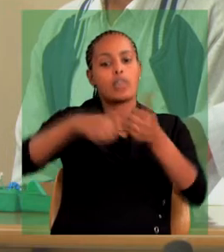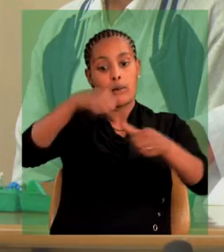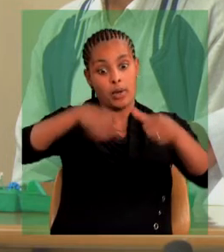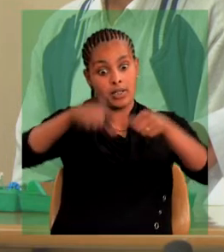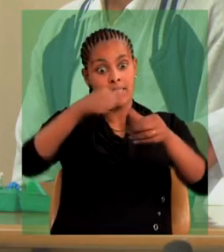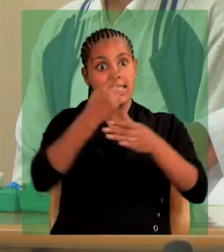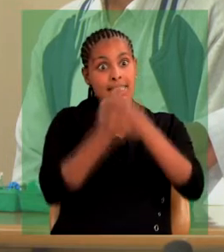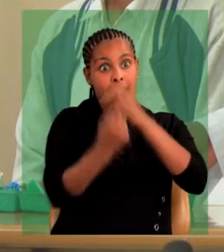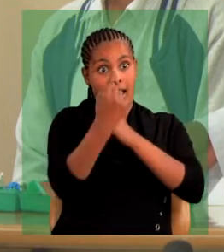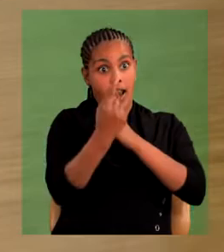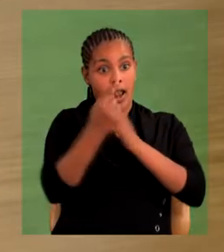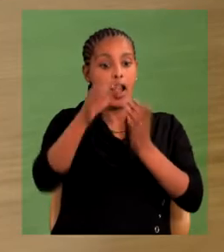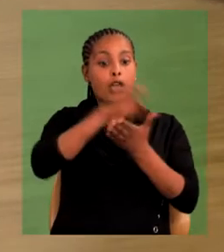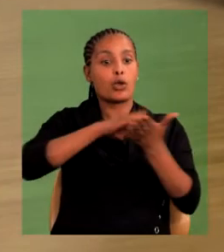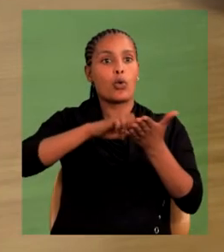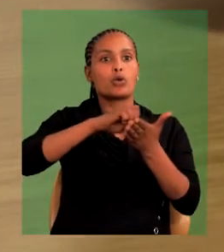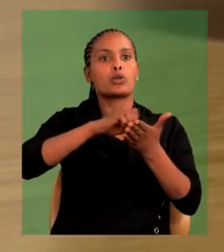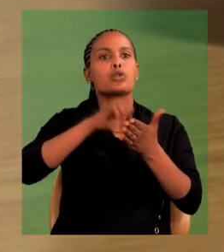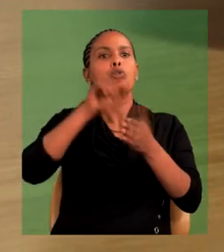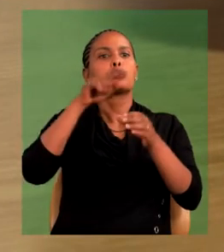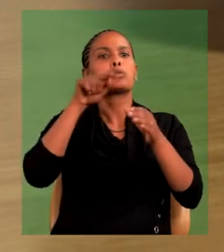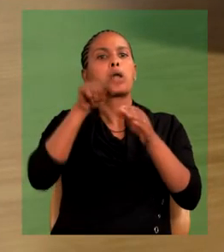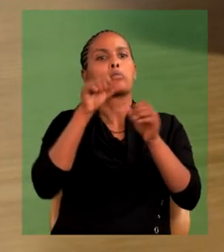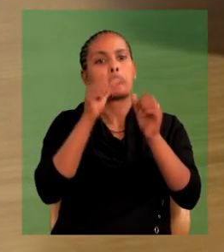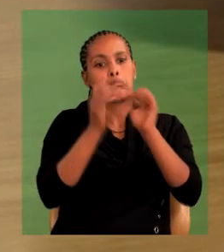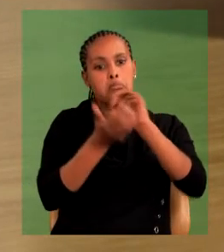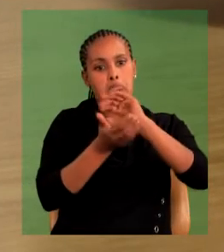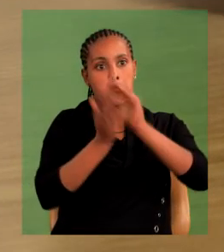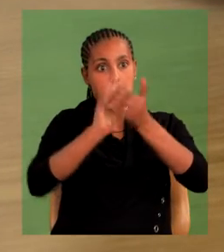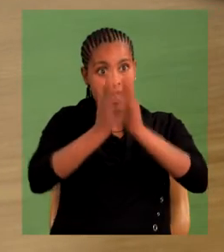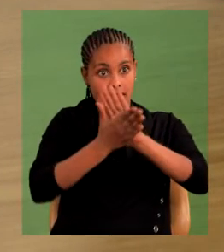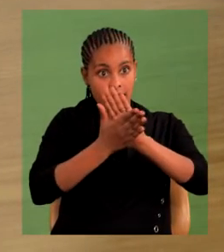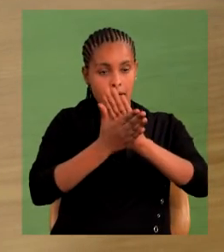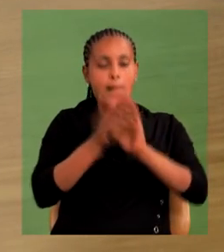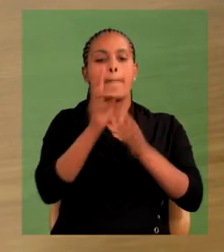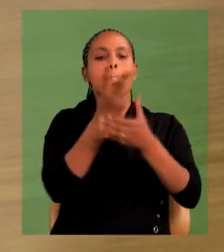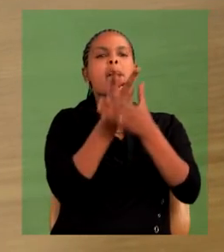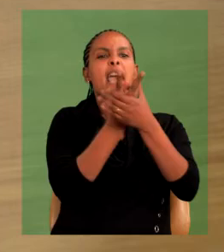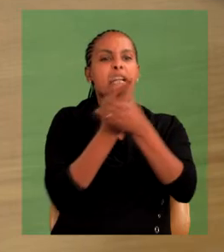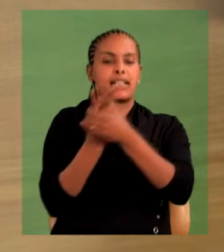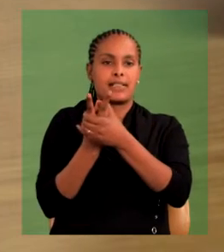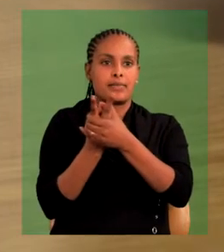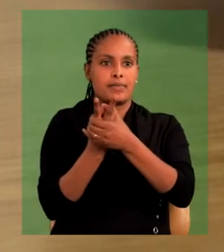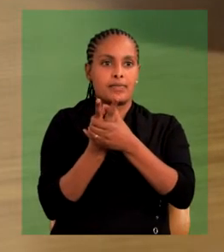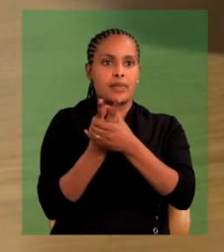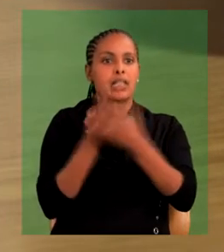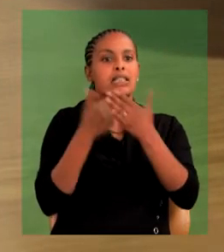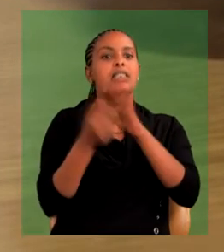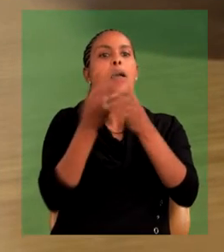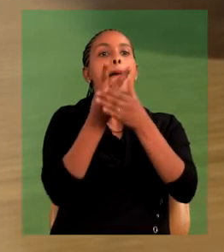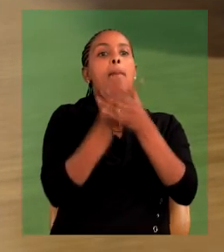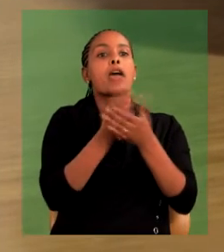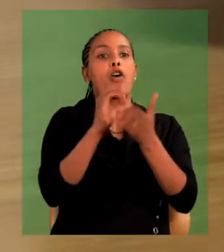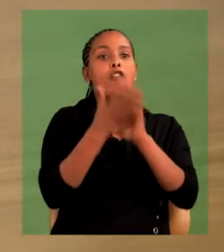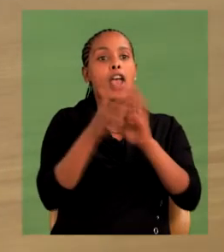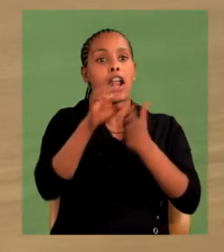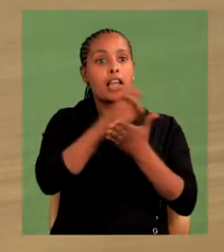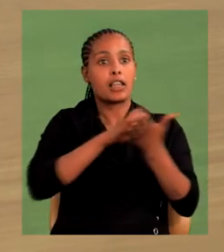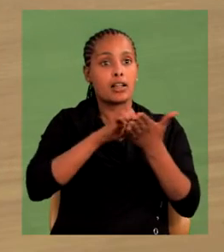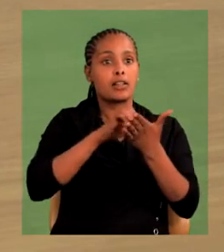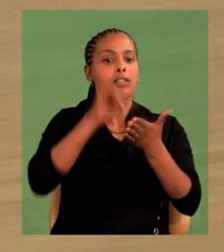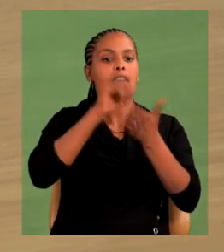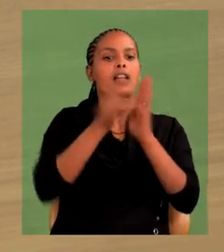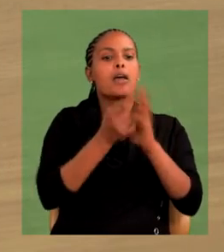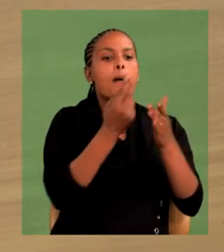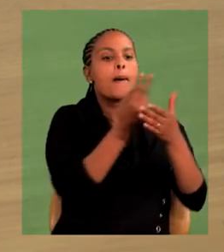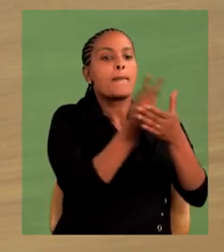that single electron towards it. So that makes it a pair. This pair of electron and